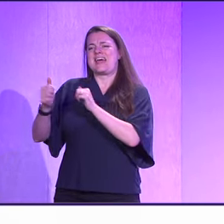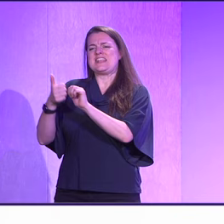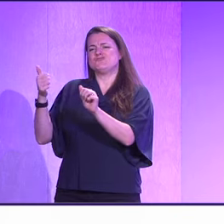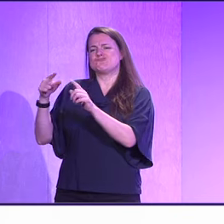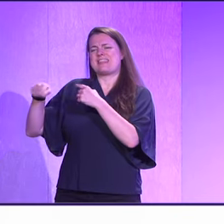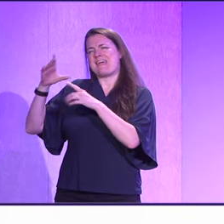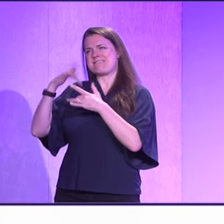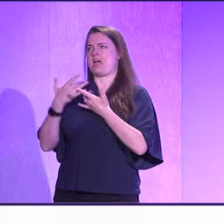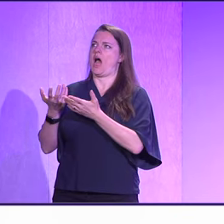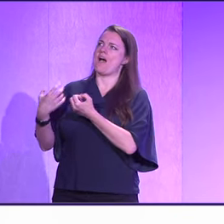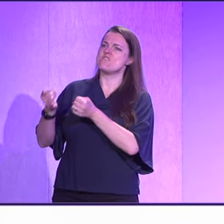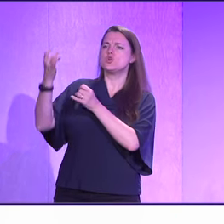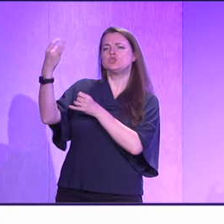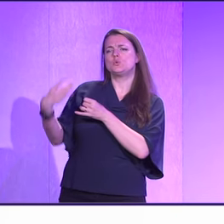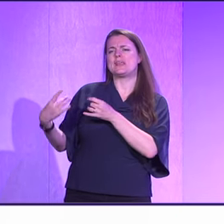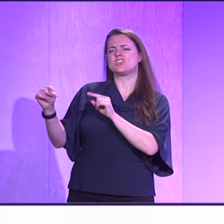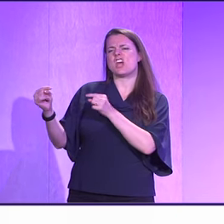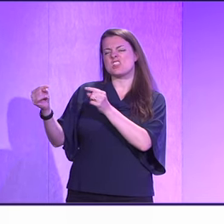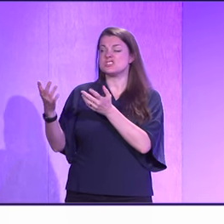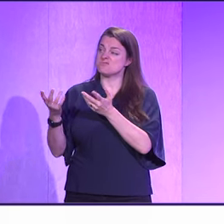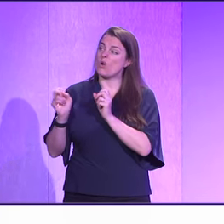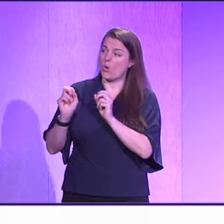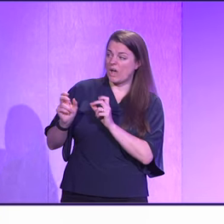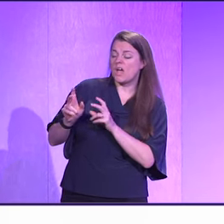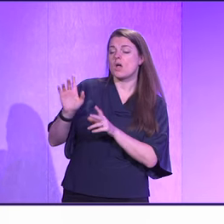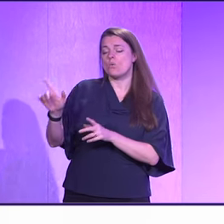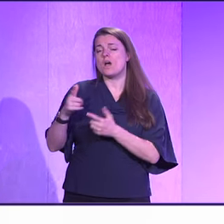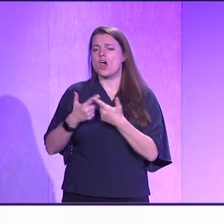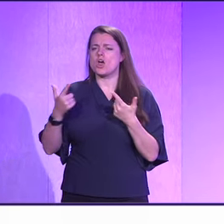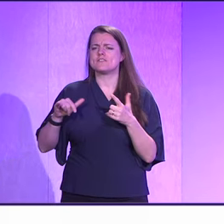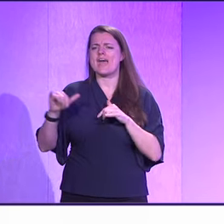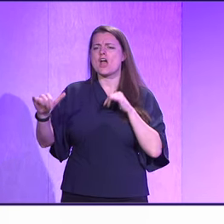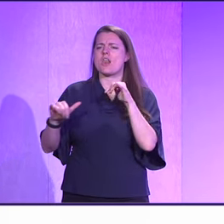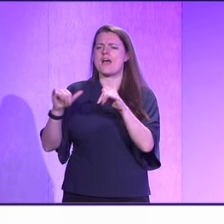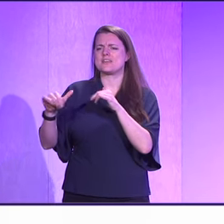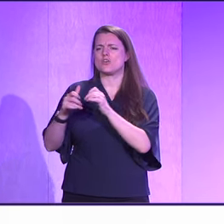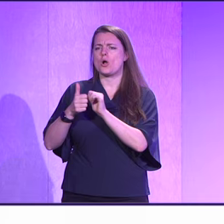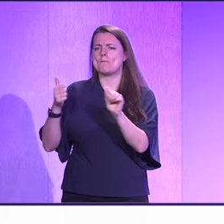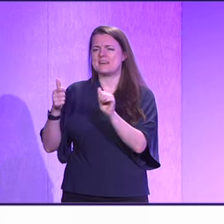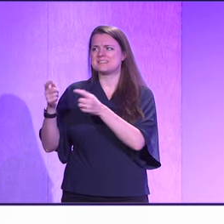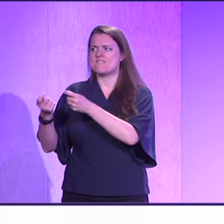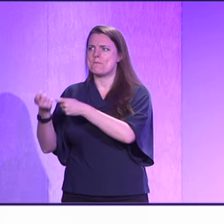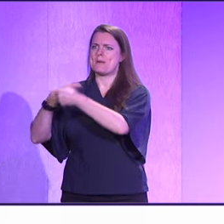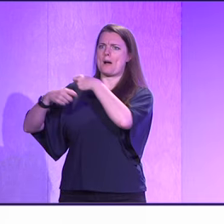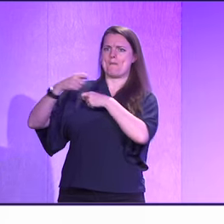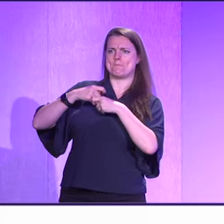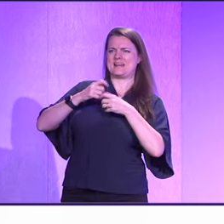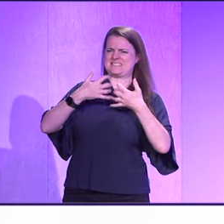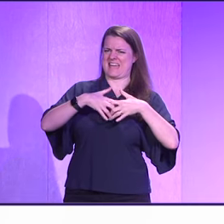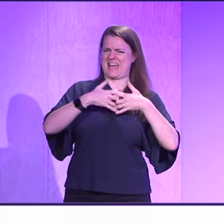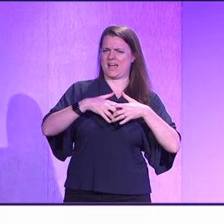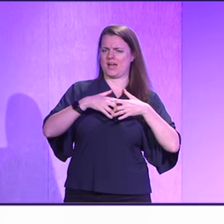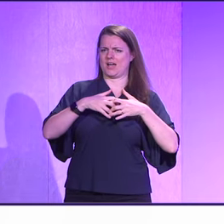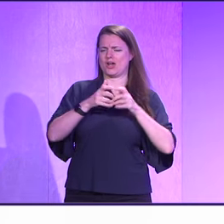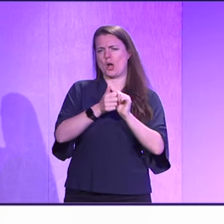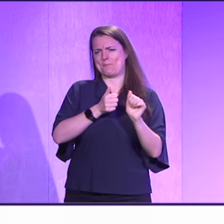challenges, and sort of they do. So much so that a lot of the aviation companies that you'll know have turned into tech companies. So Lido